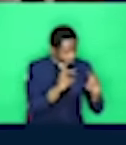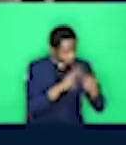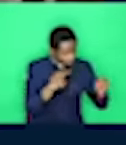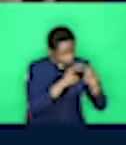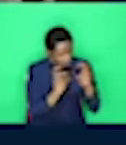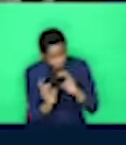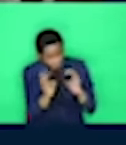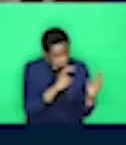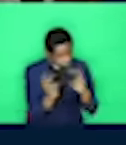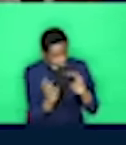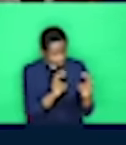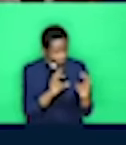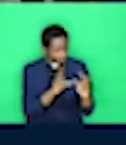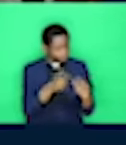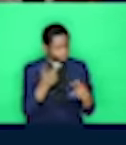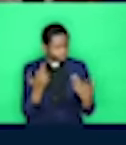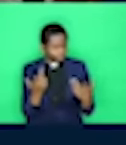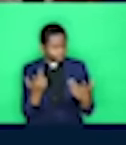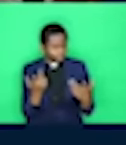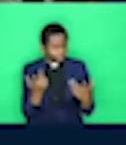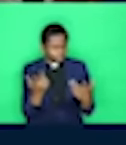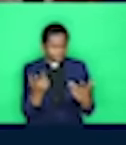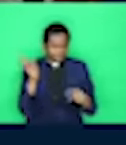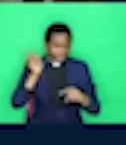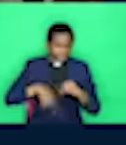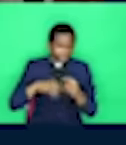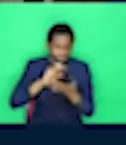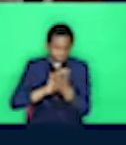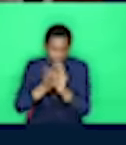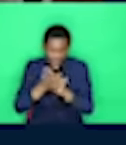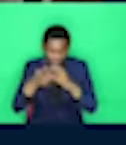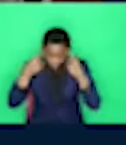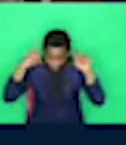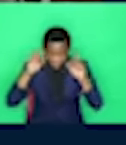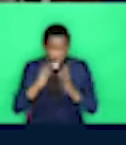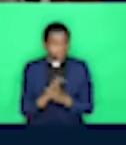will find development a mountain to climb.